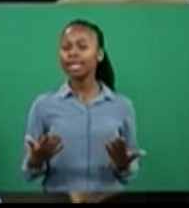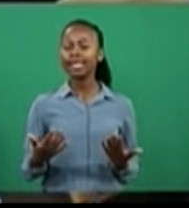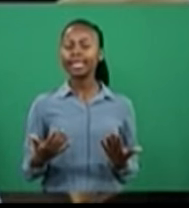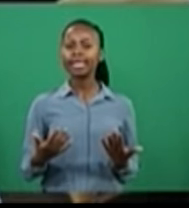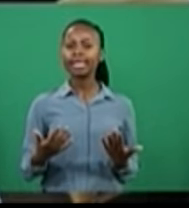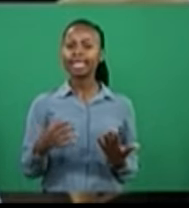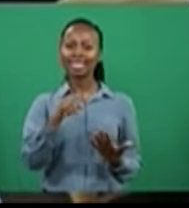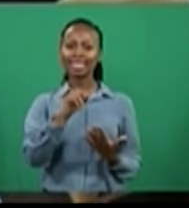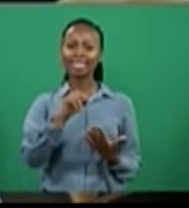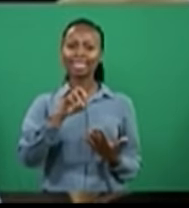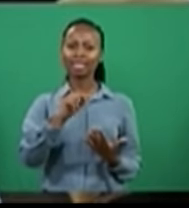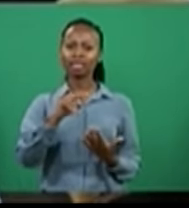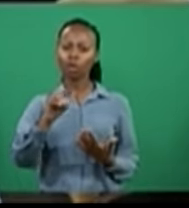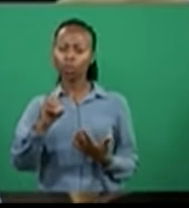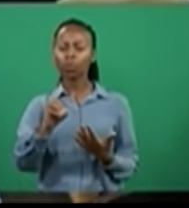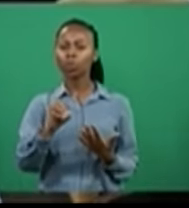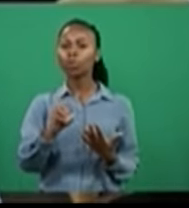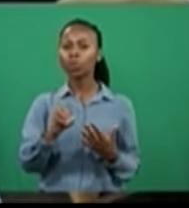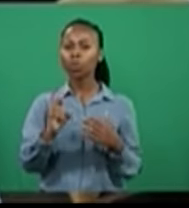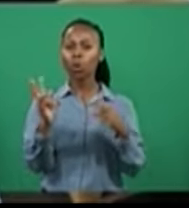have highlighted this